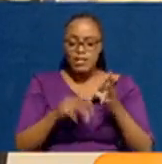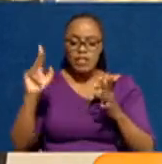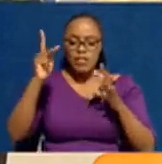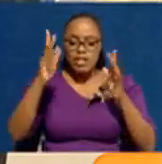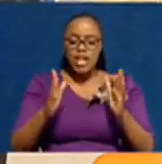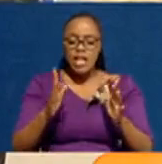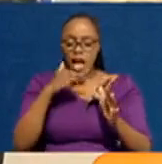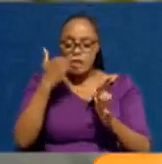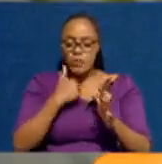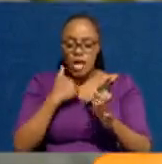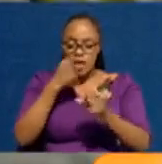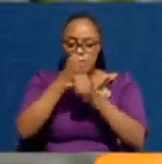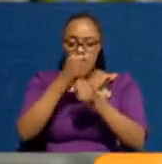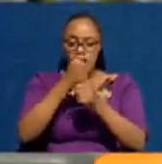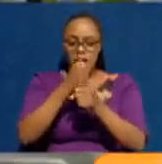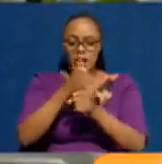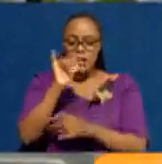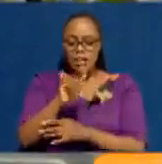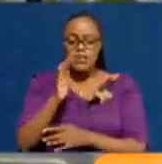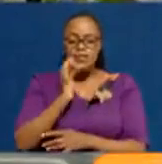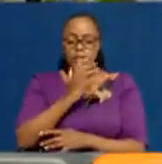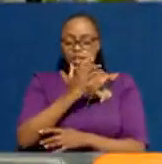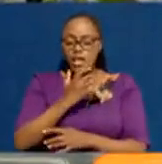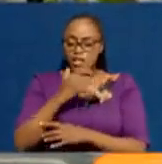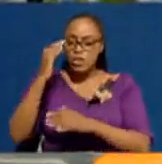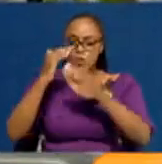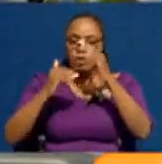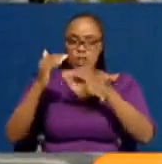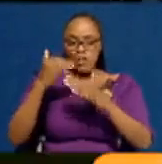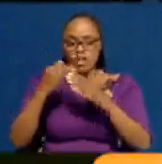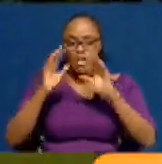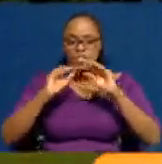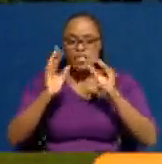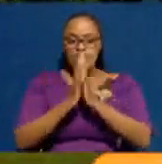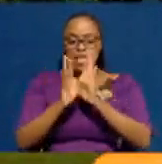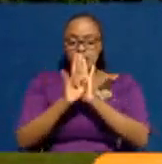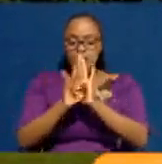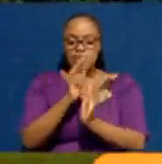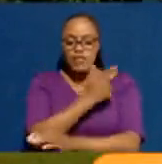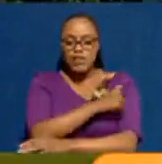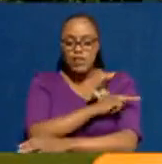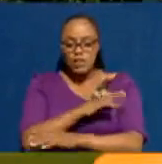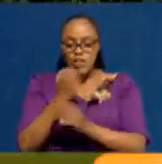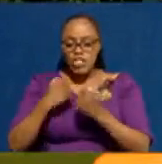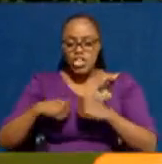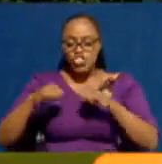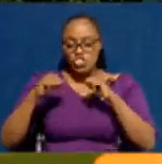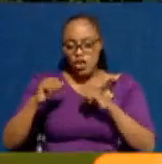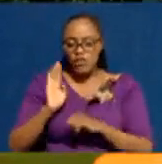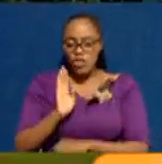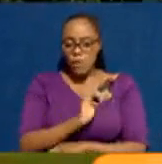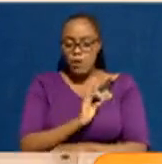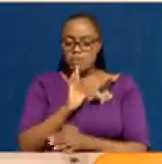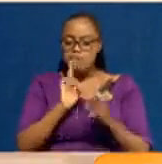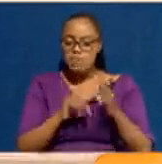will really benefit from it. Kenyatta University Teaching and Referral Hospital Board Chair Professor Olive Mugenda says